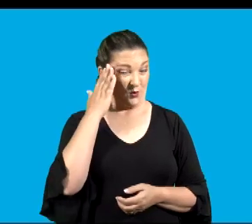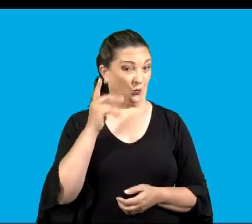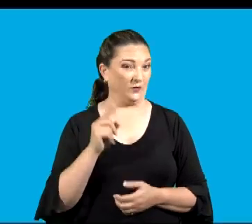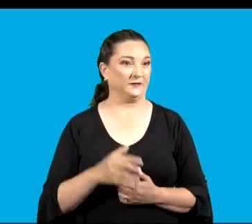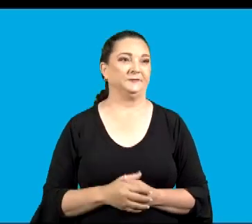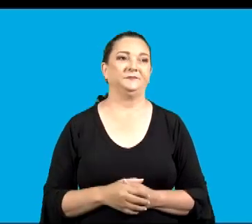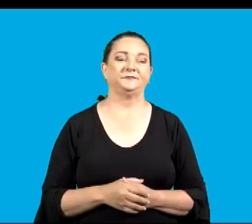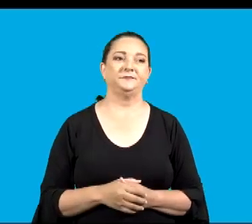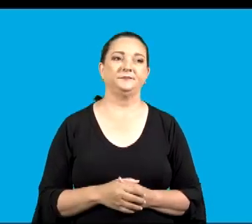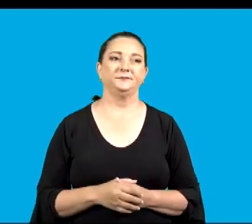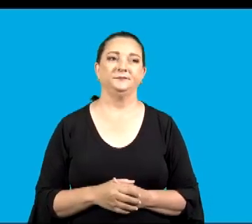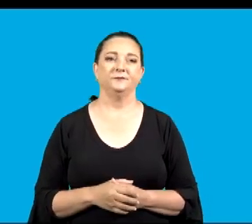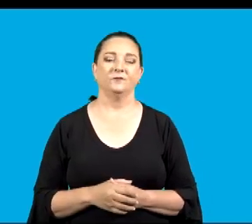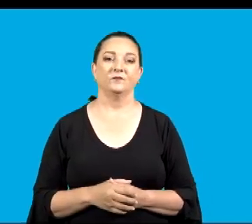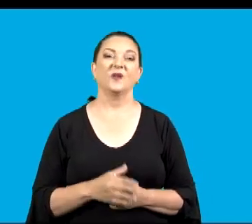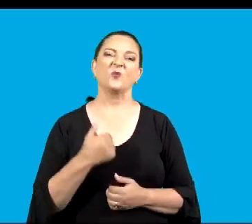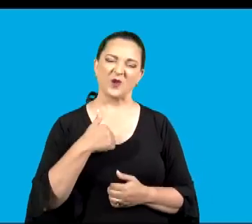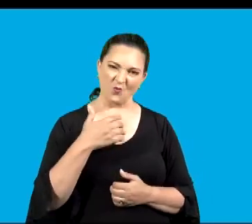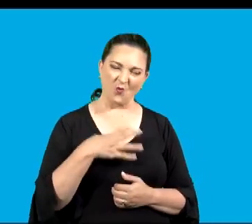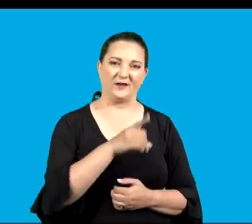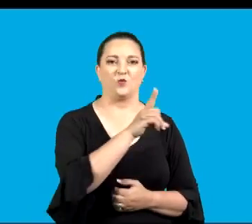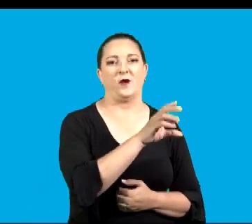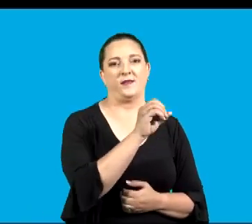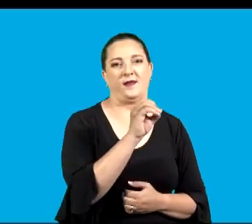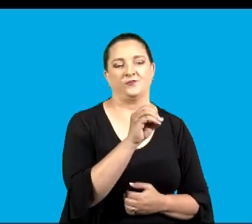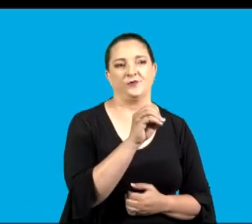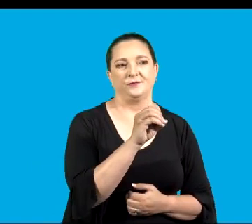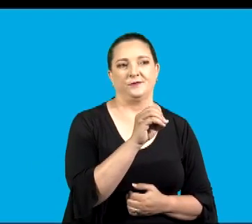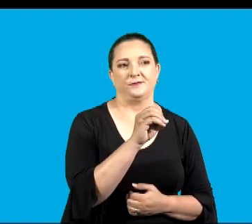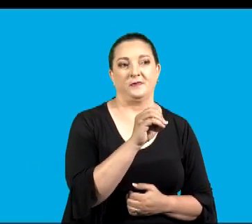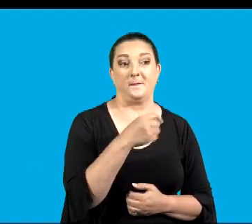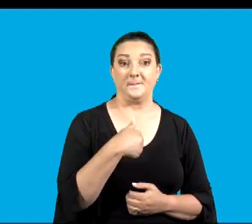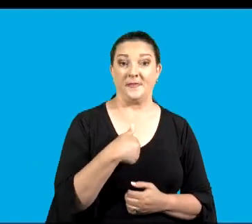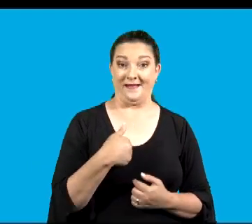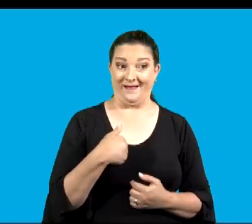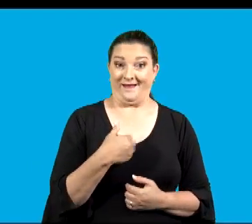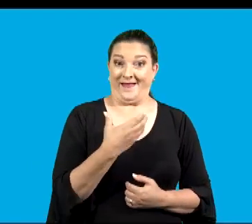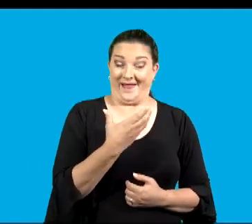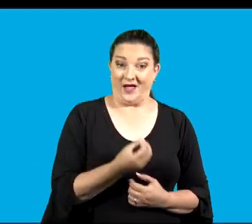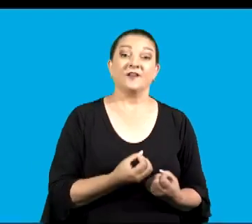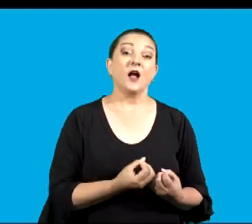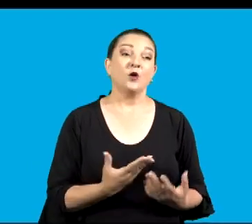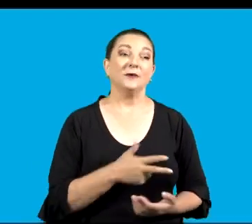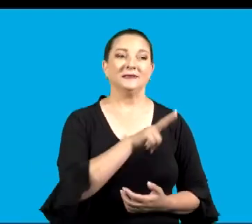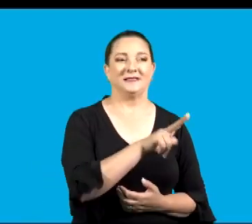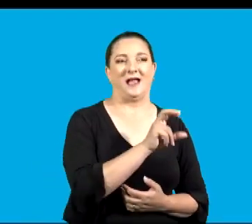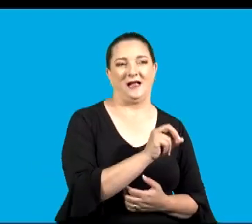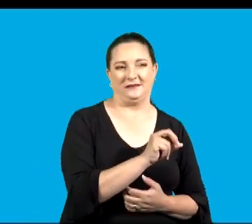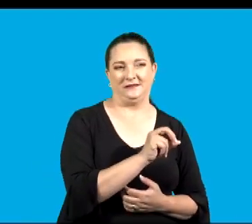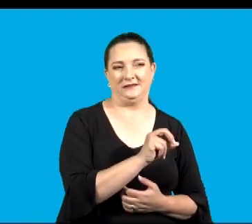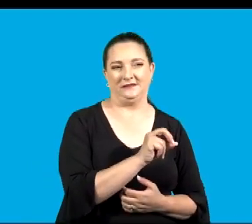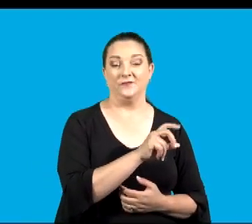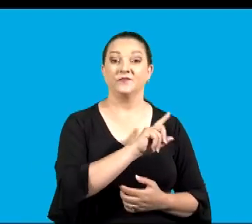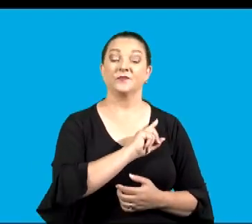want is 100, and what I have is 80, and